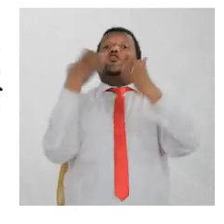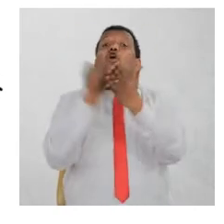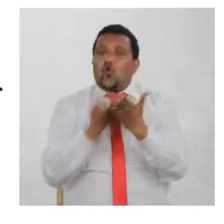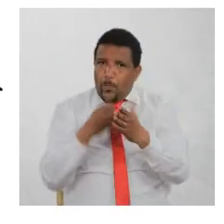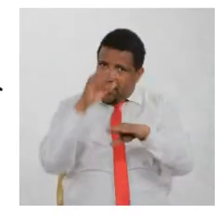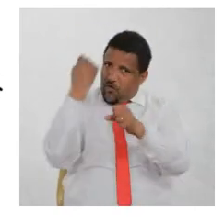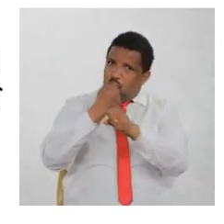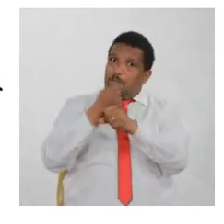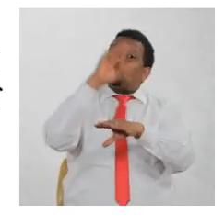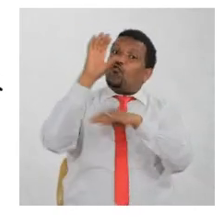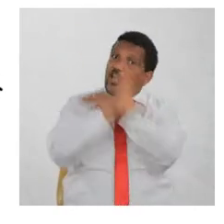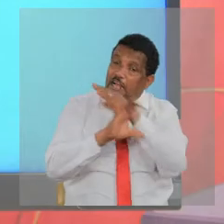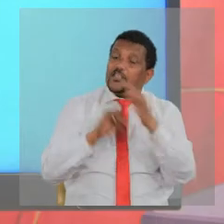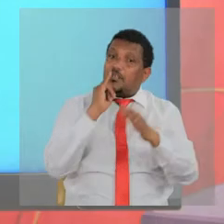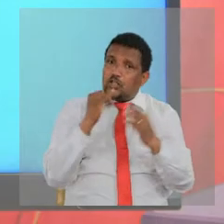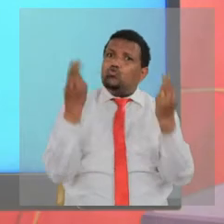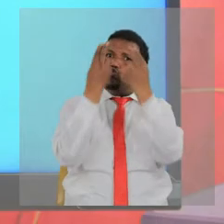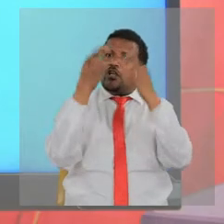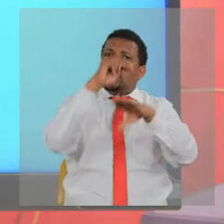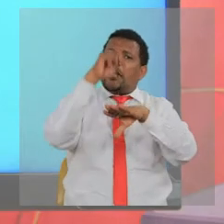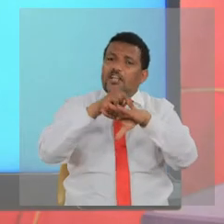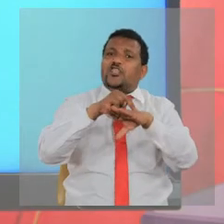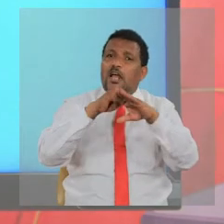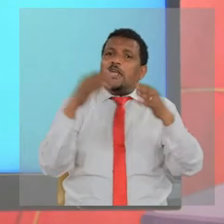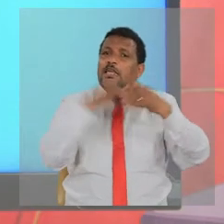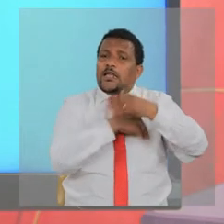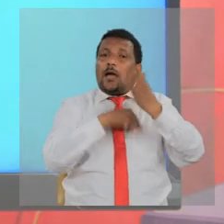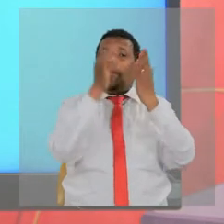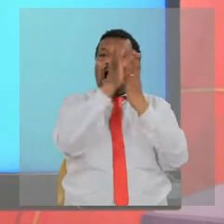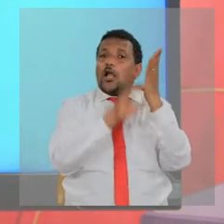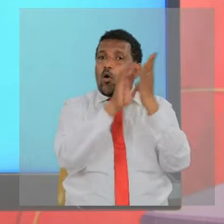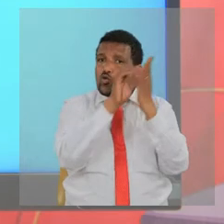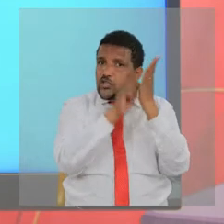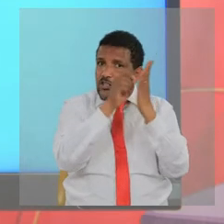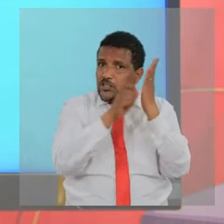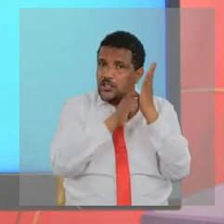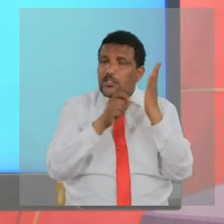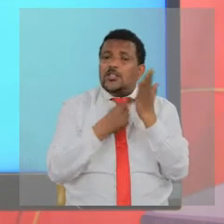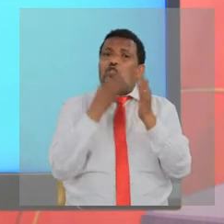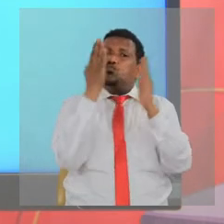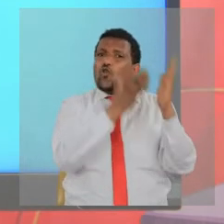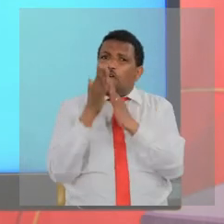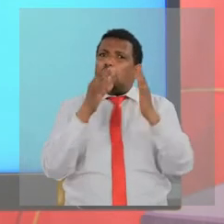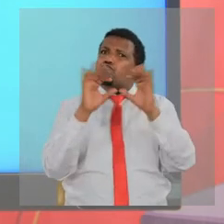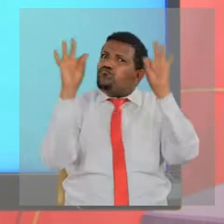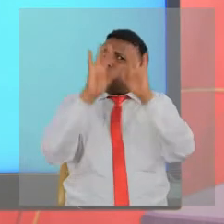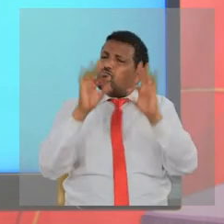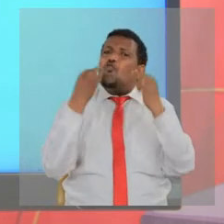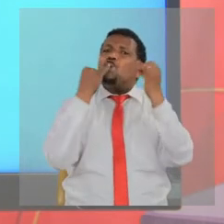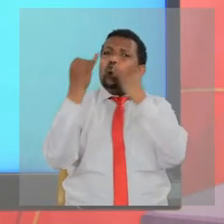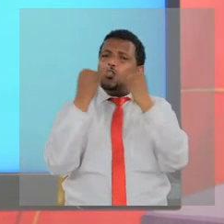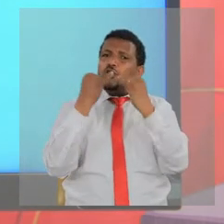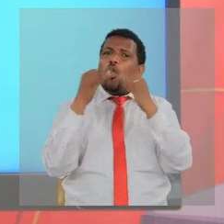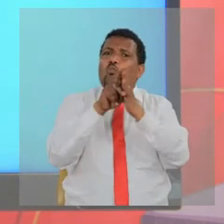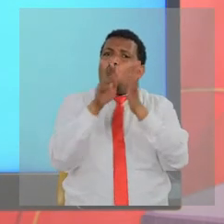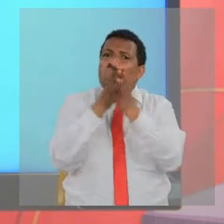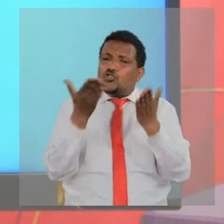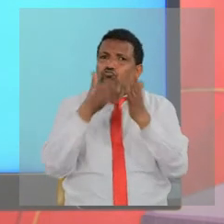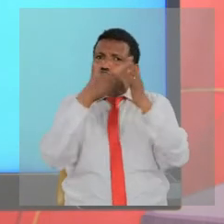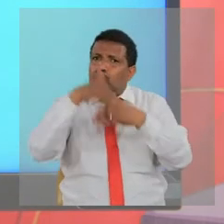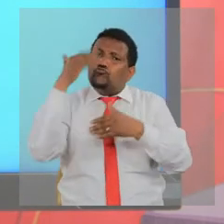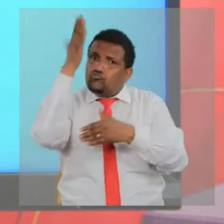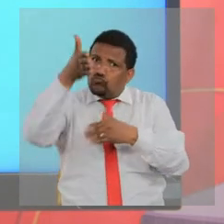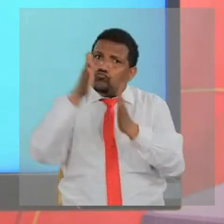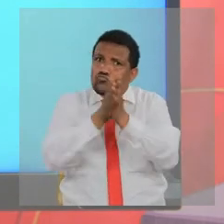economic performance of a country using the national income accounting is it provides crucial information to formulate policies in the